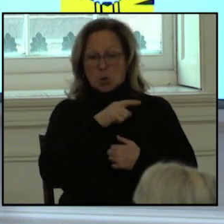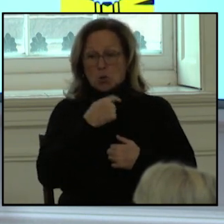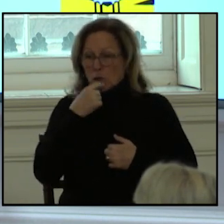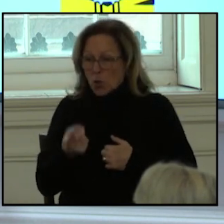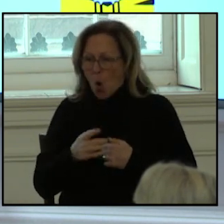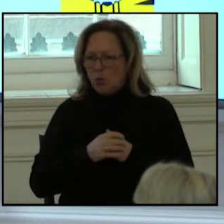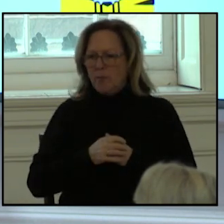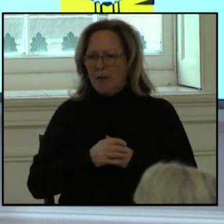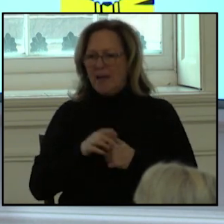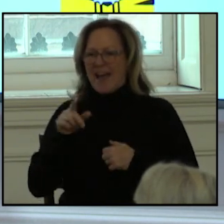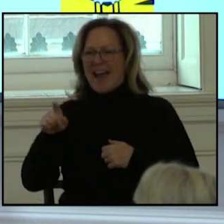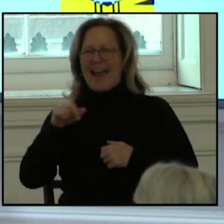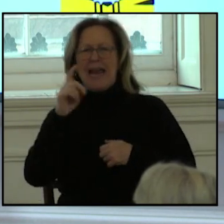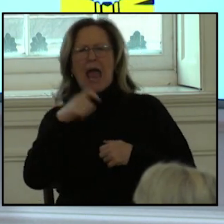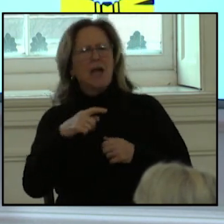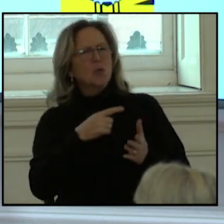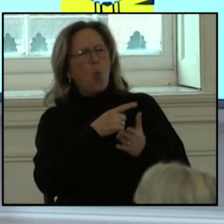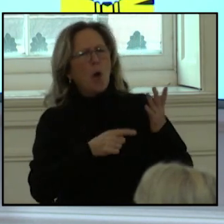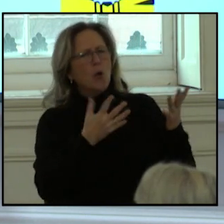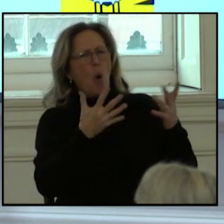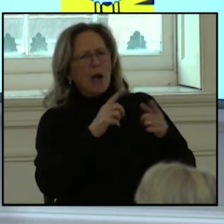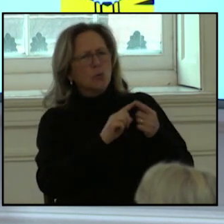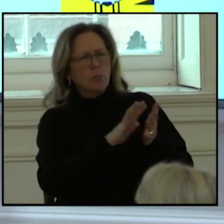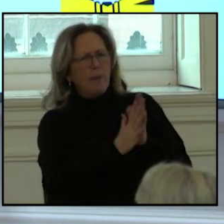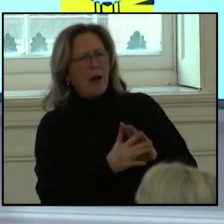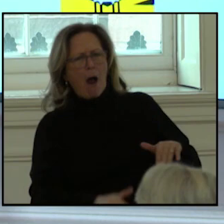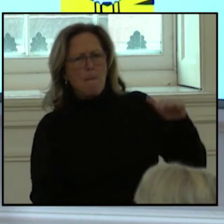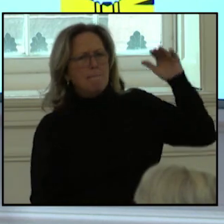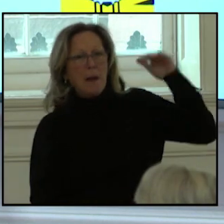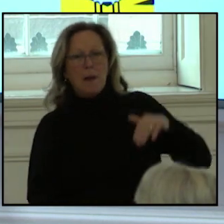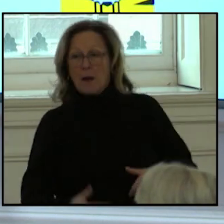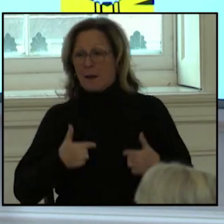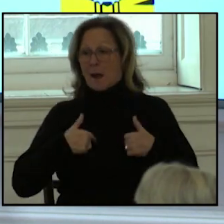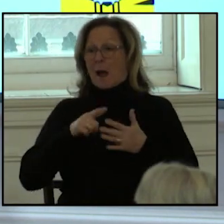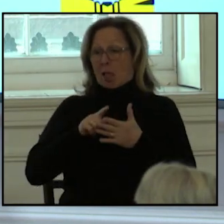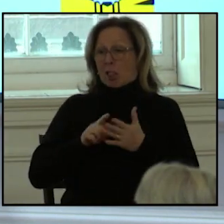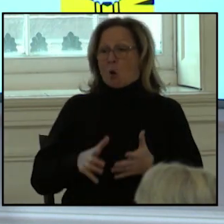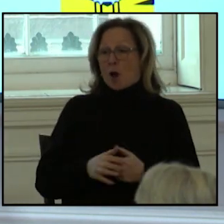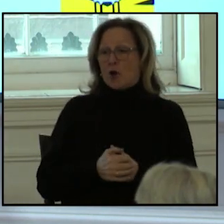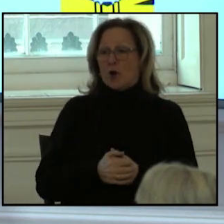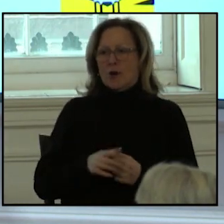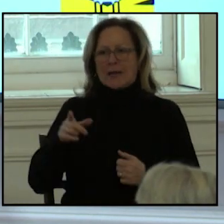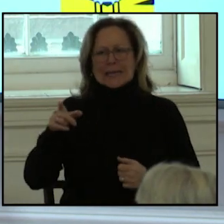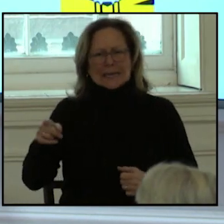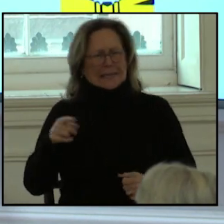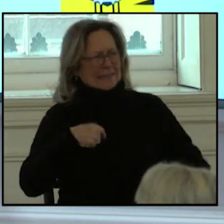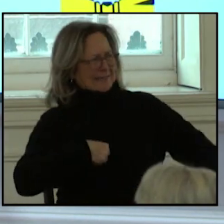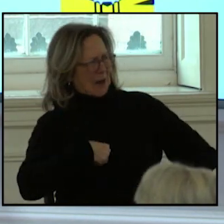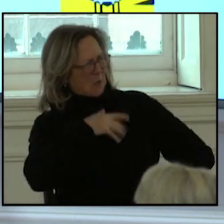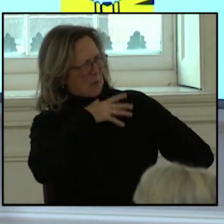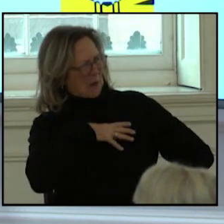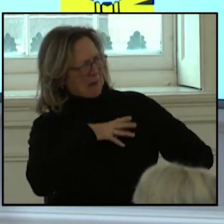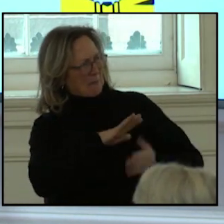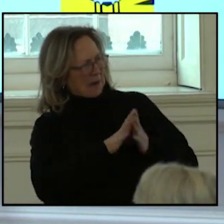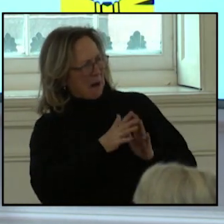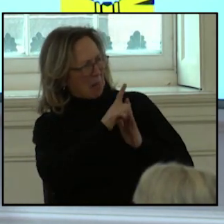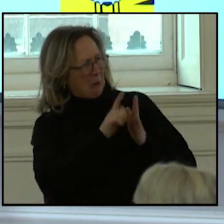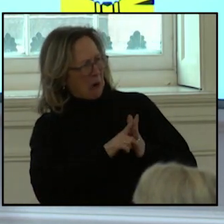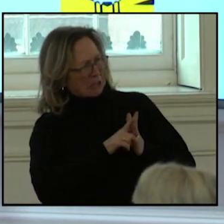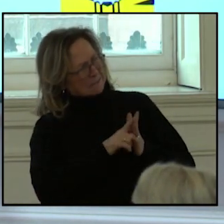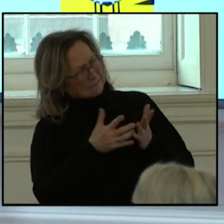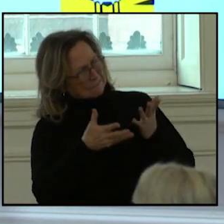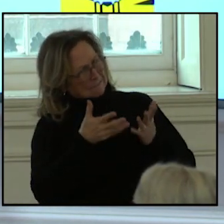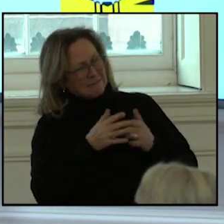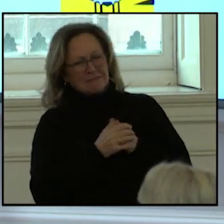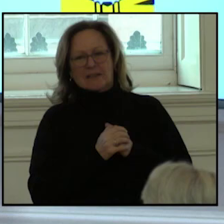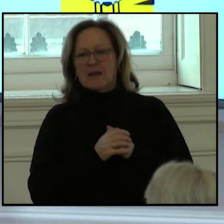be? And she said, well, I want to be a lawyer. And he said, well, I don't know about women being lawyers, but if that's what you